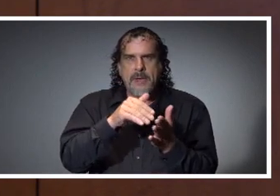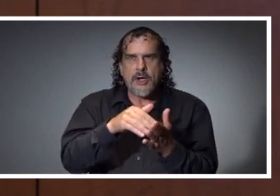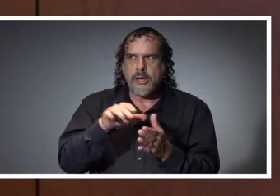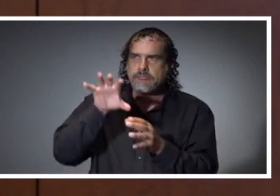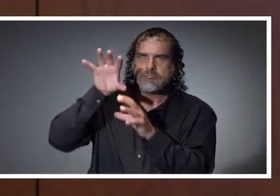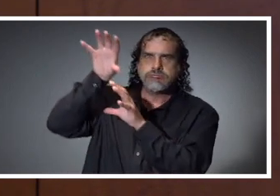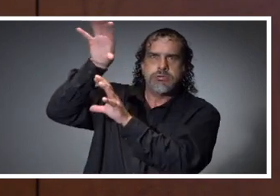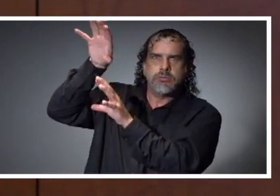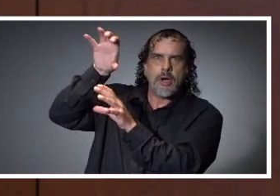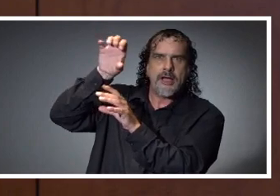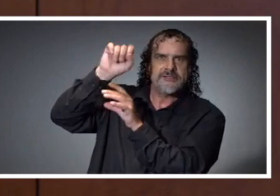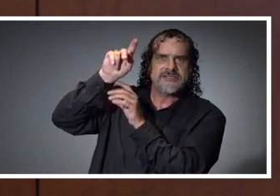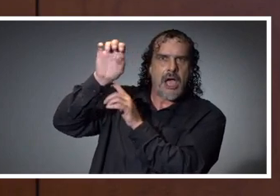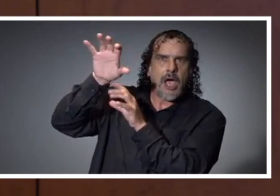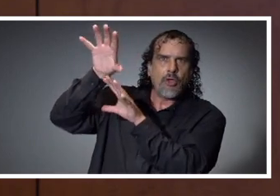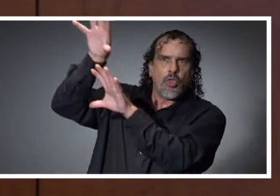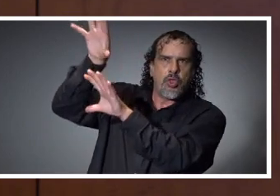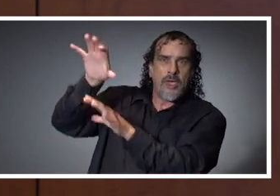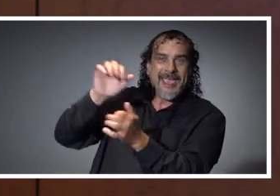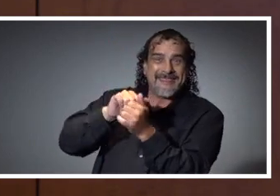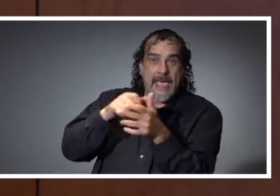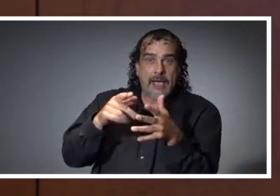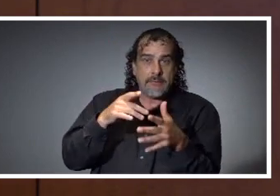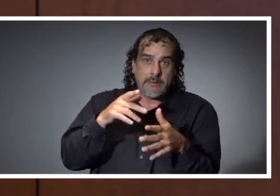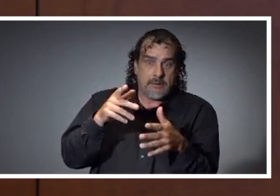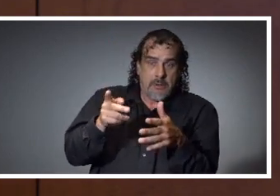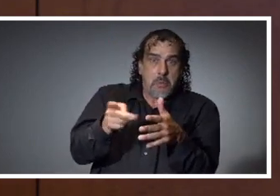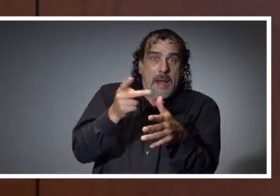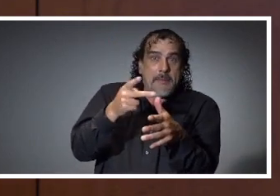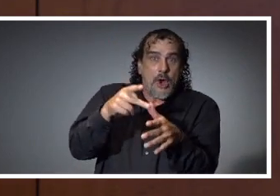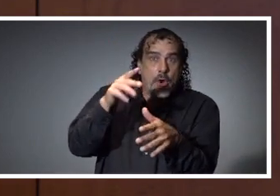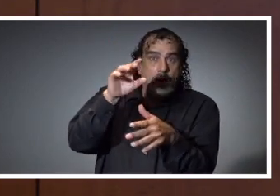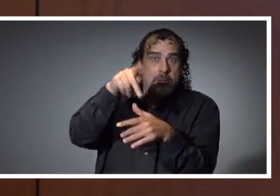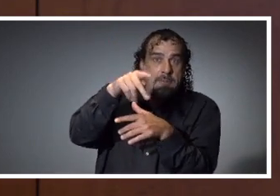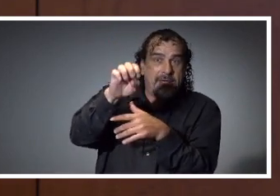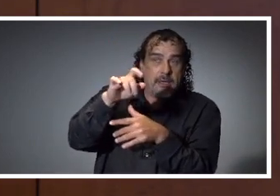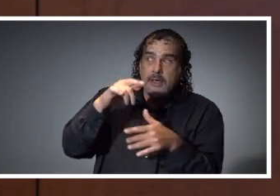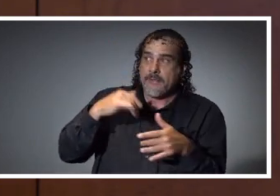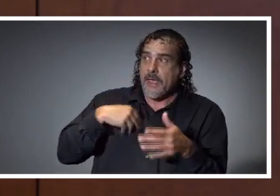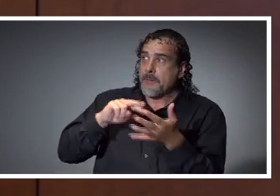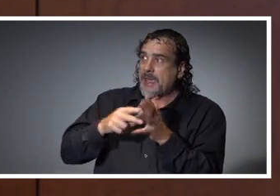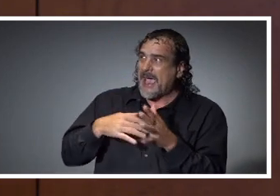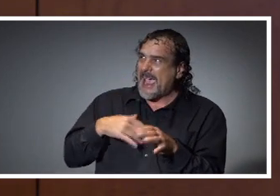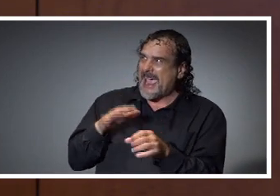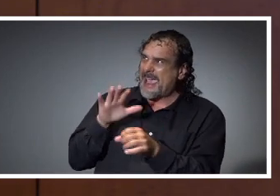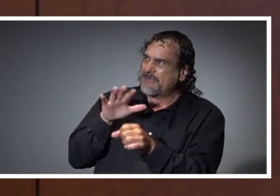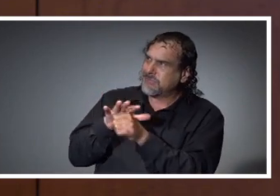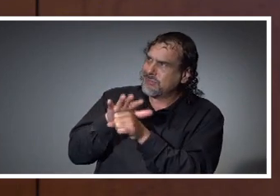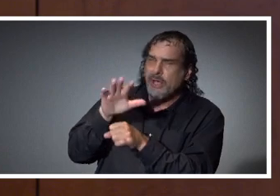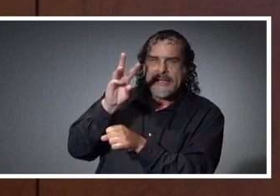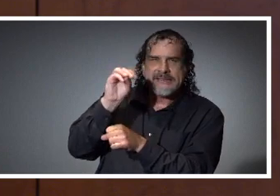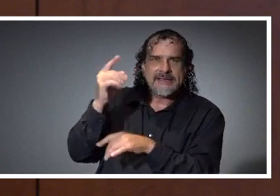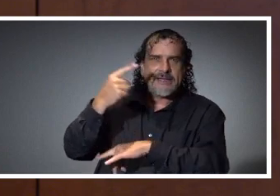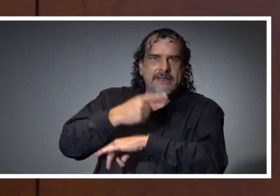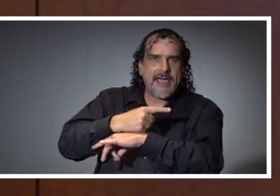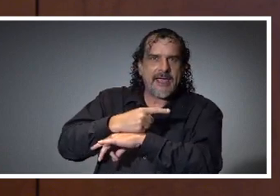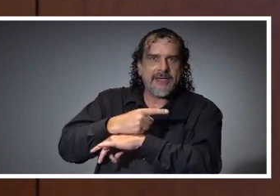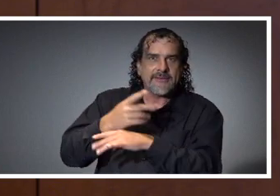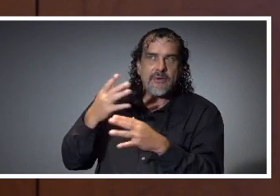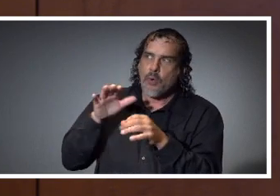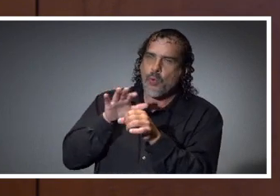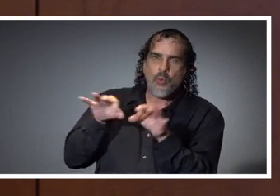primary PPE. So what does that mean? That means I've got 60 days on hand, worst case scenario, at this